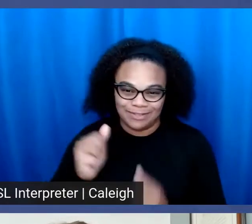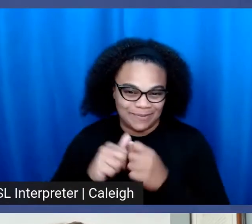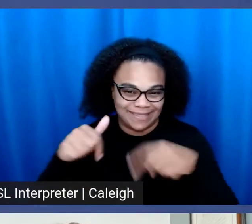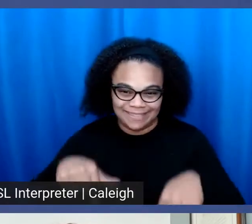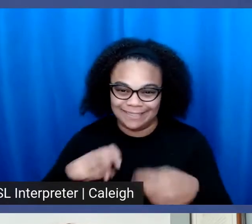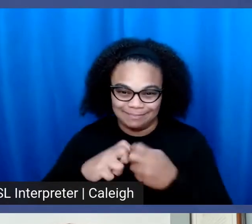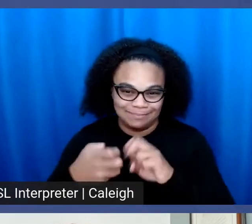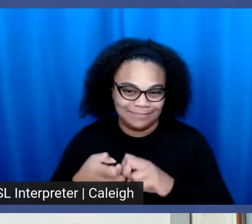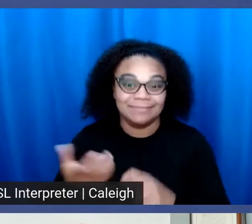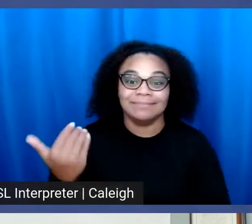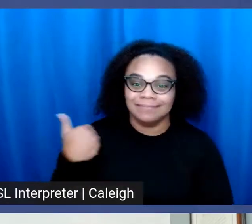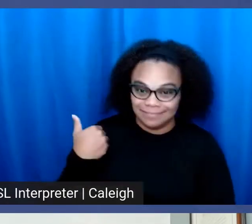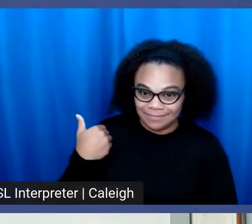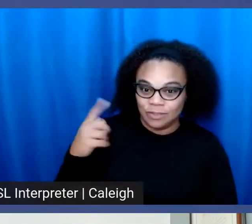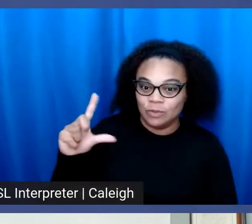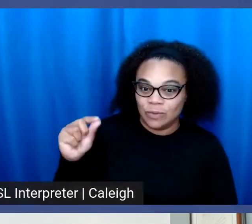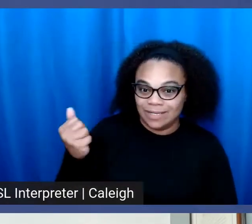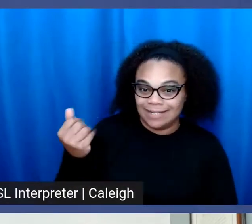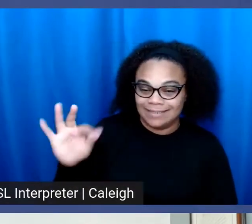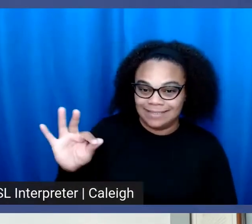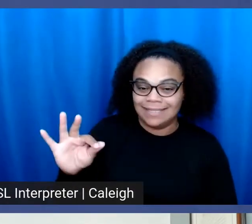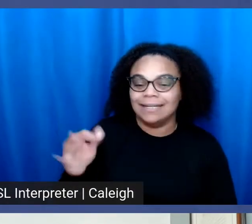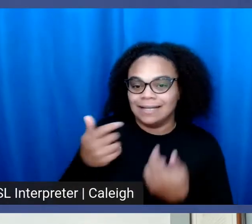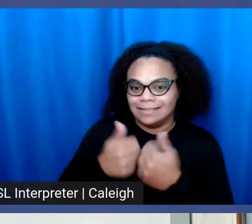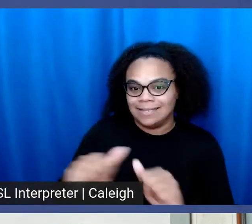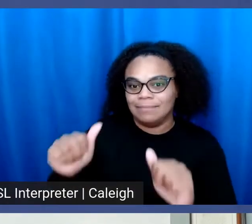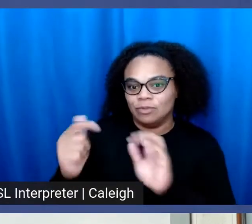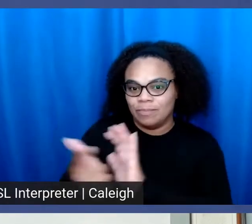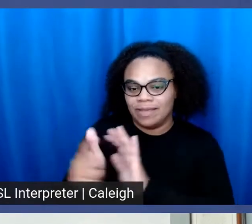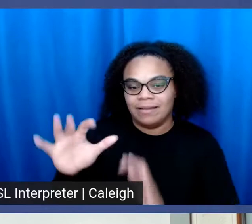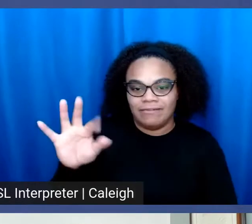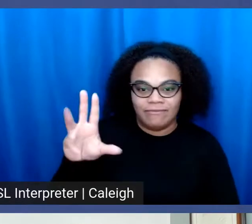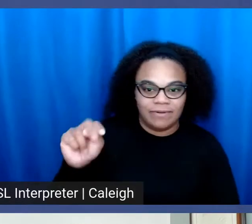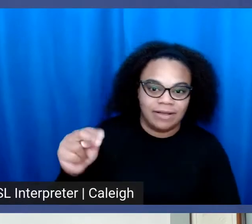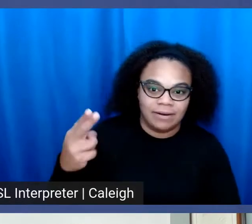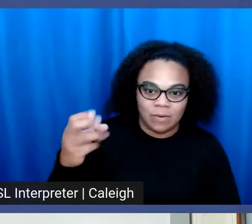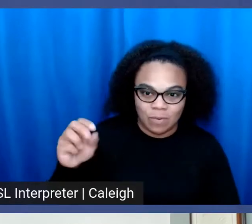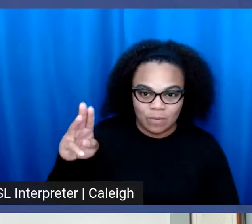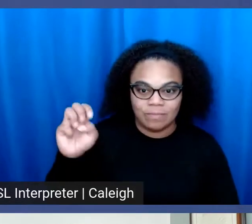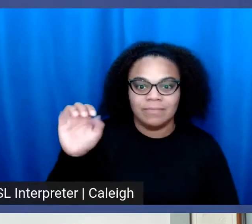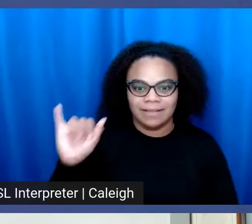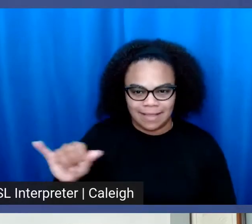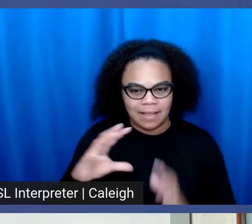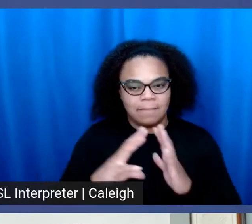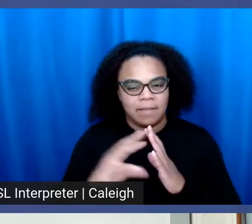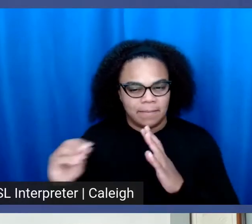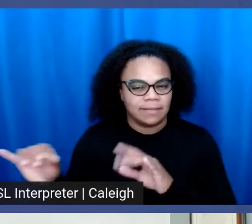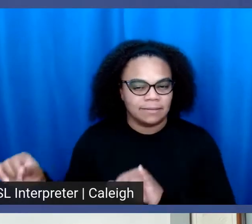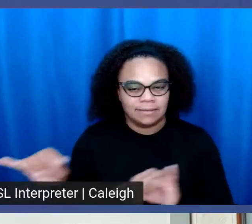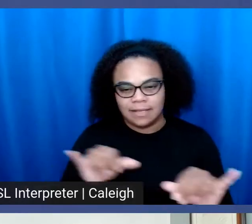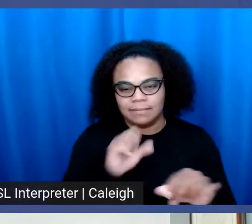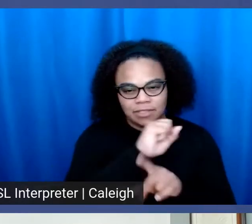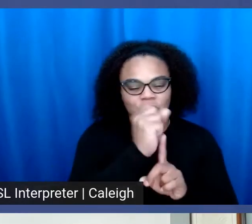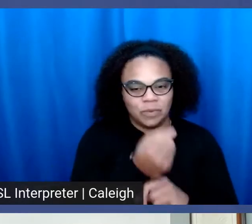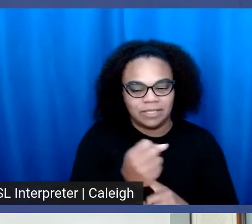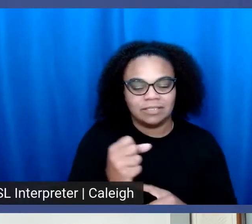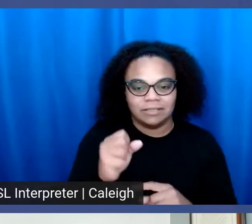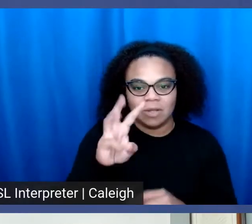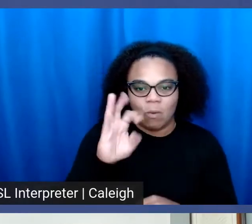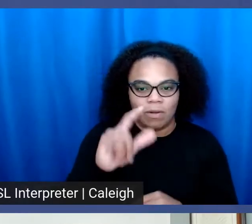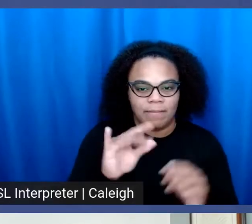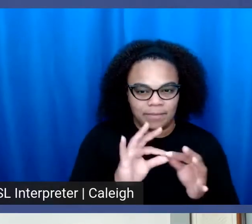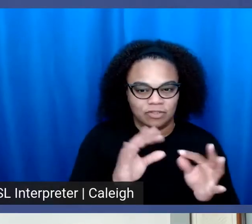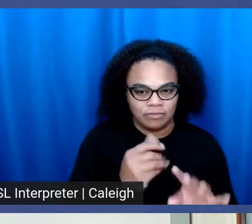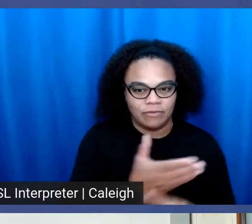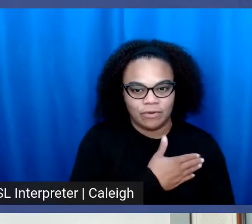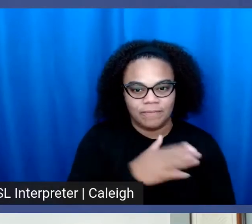2019, there was an attempt to ban Fun Home that kind of mimicked some of the situations that Will was talking about earlier. That is when the